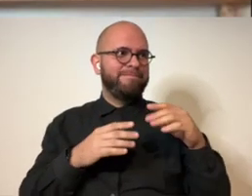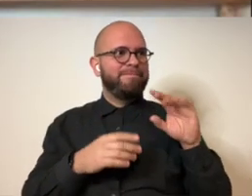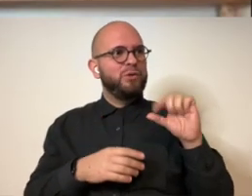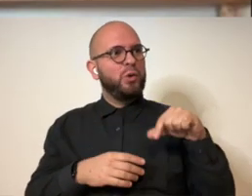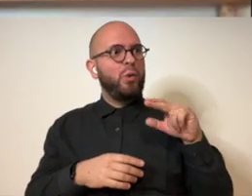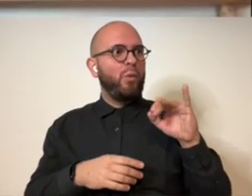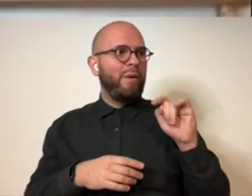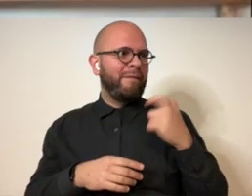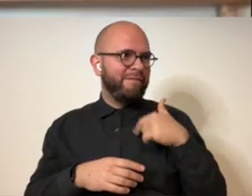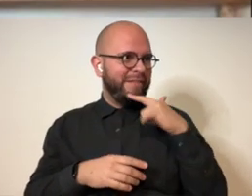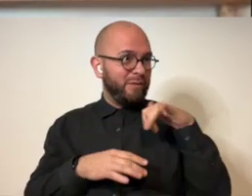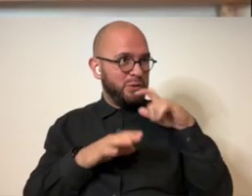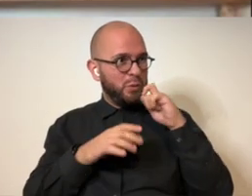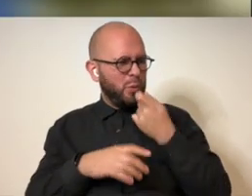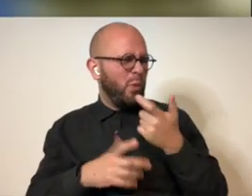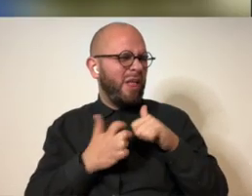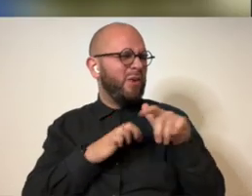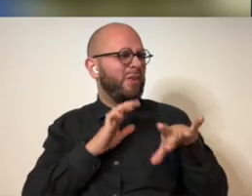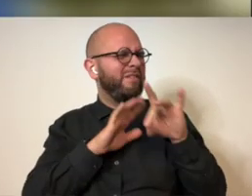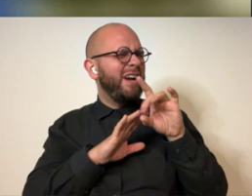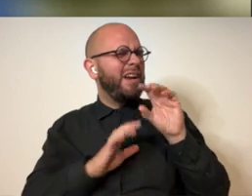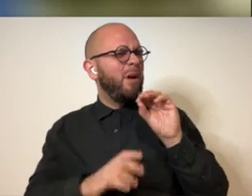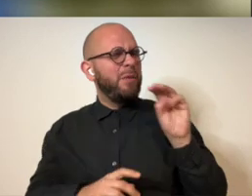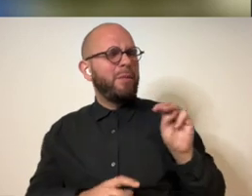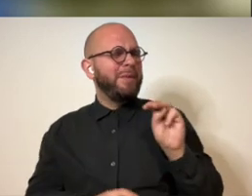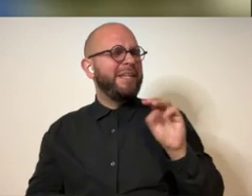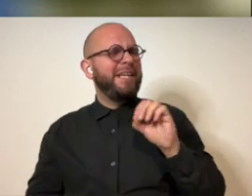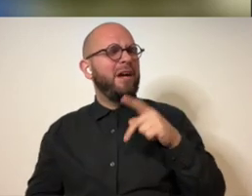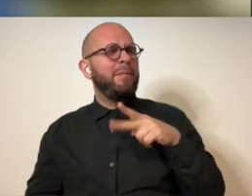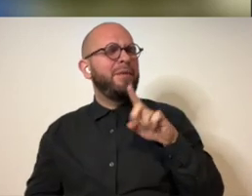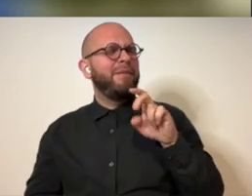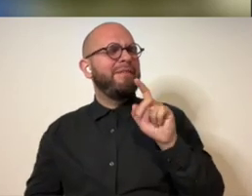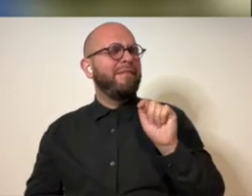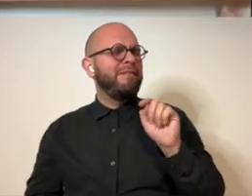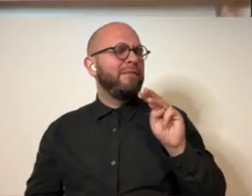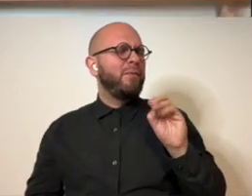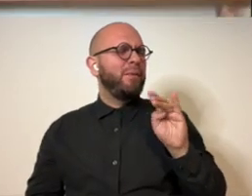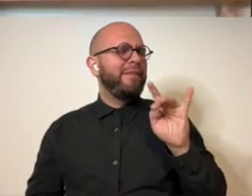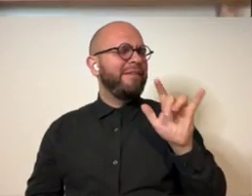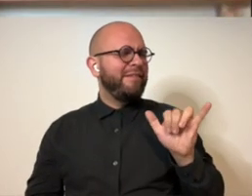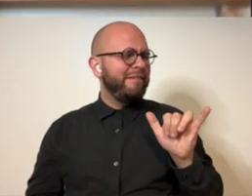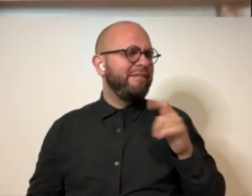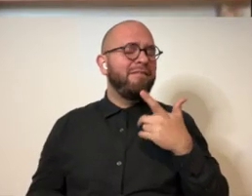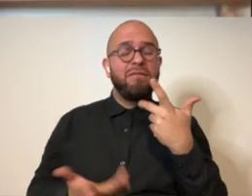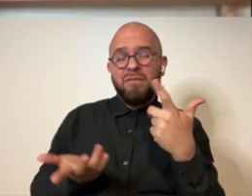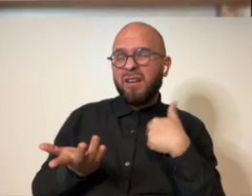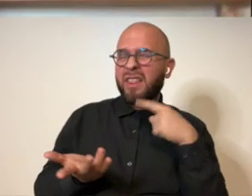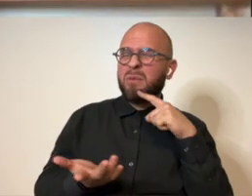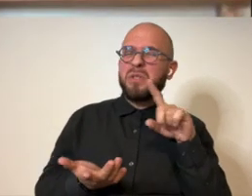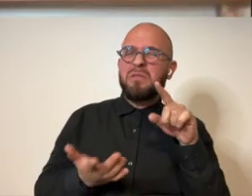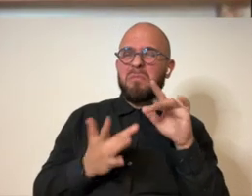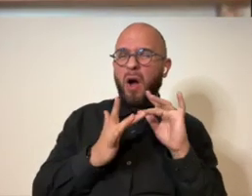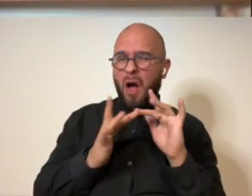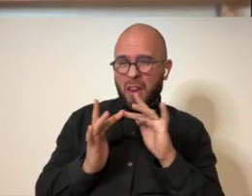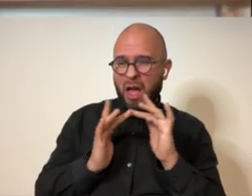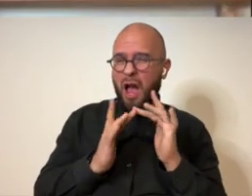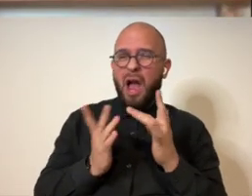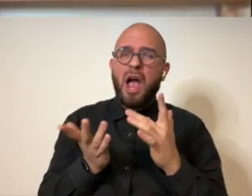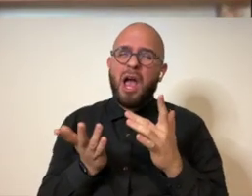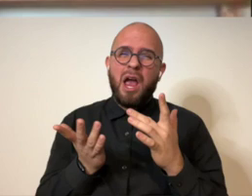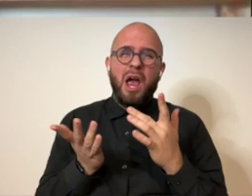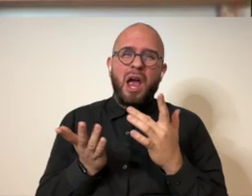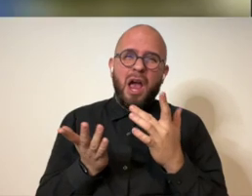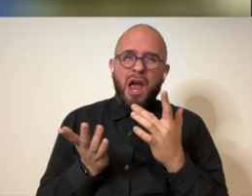in 2021. Yeah. With your medication quilt, which was really super cool. How did you find Opulent Mobility in the first